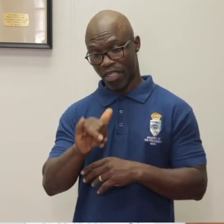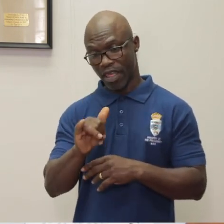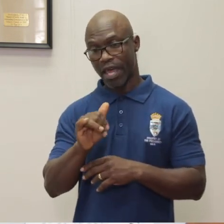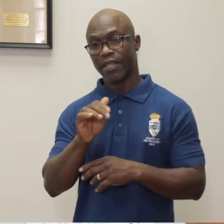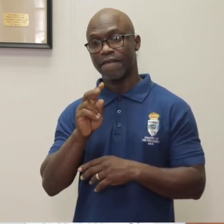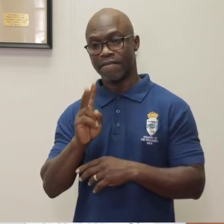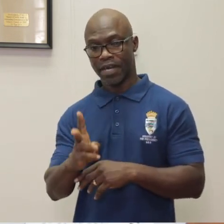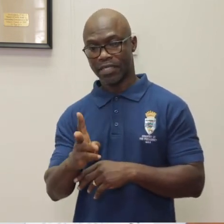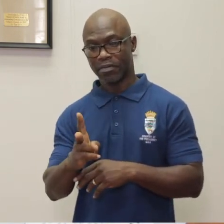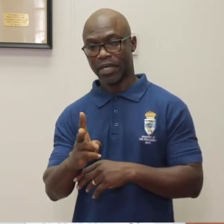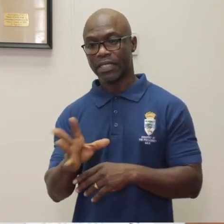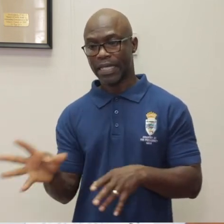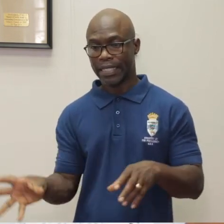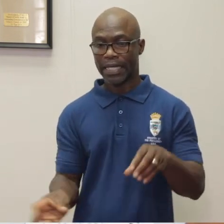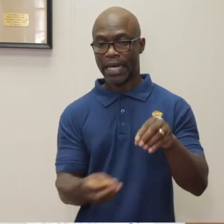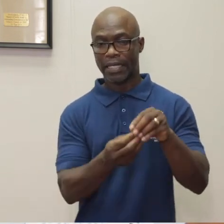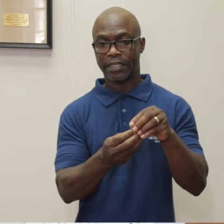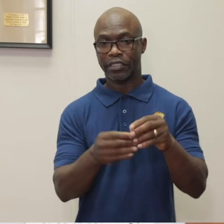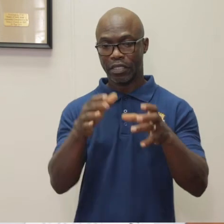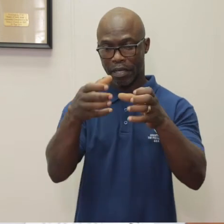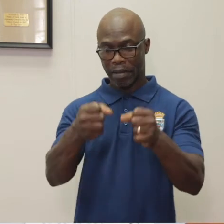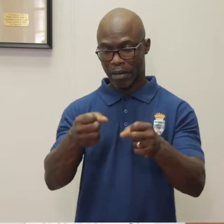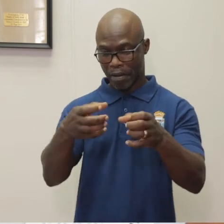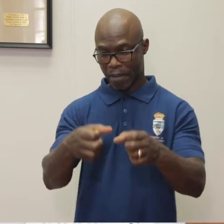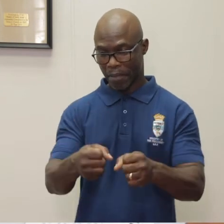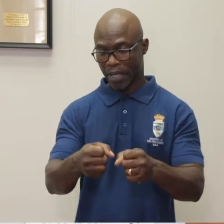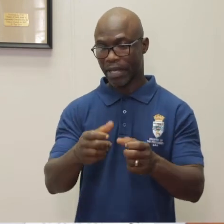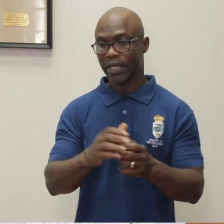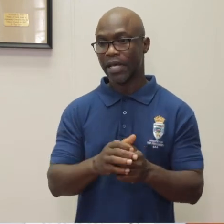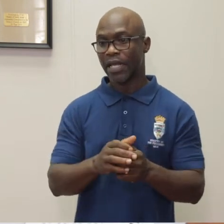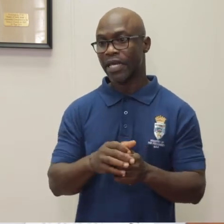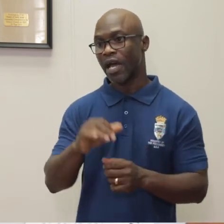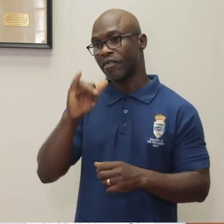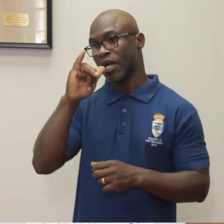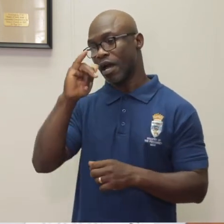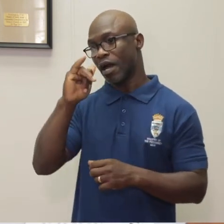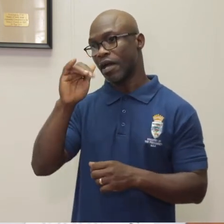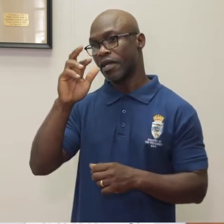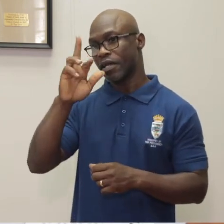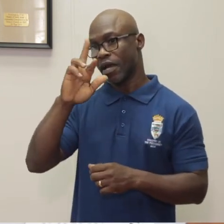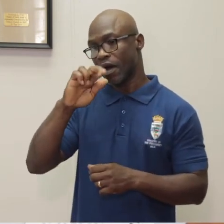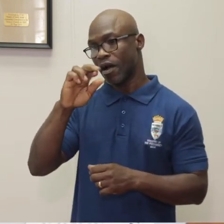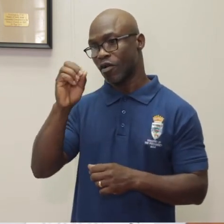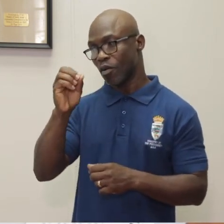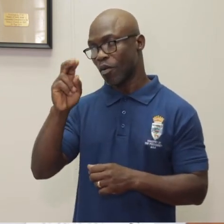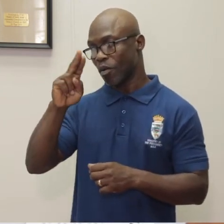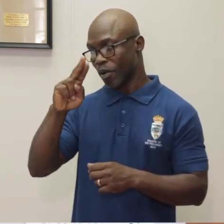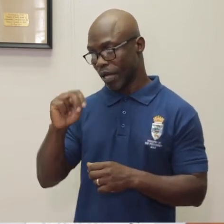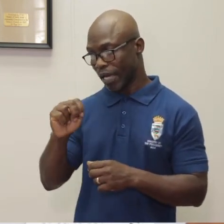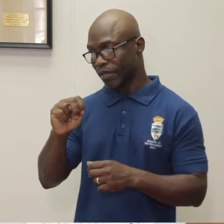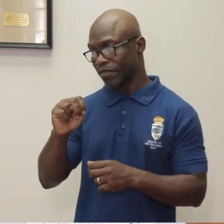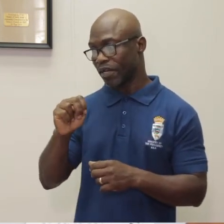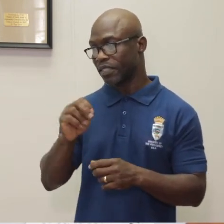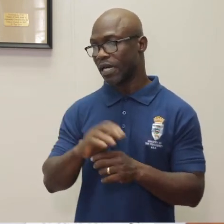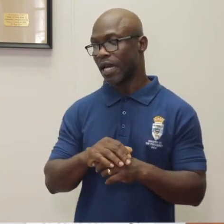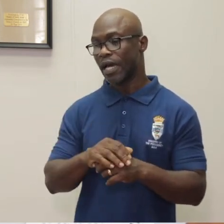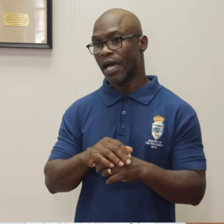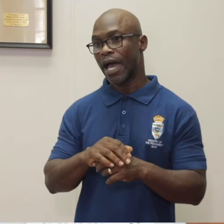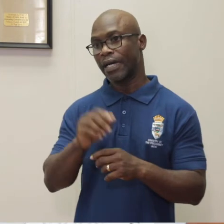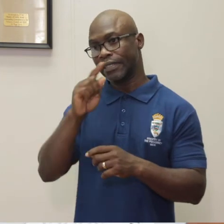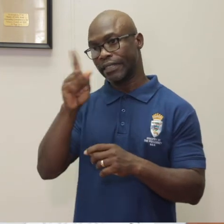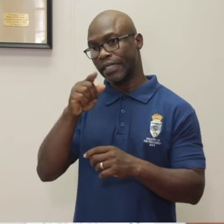milk. And then we have the minerals, iron, zinc, and selenium. And in Guyana,